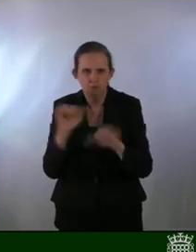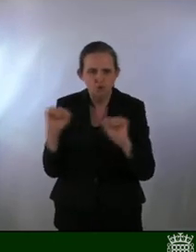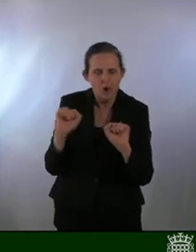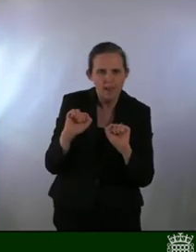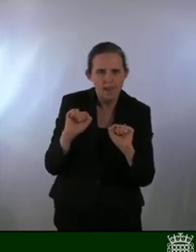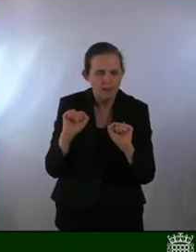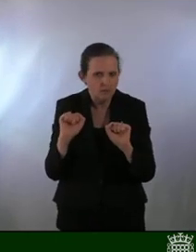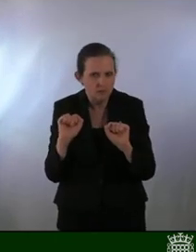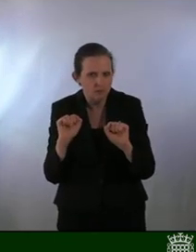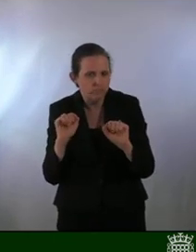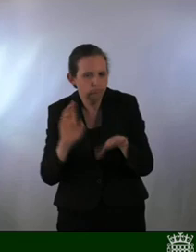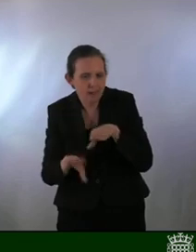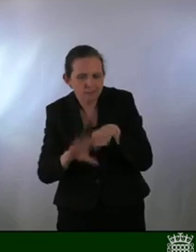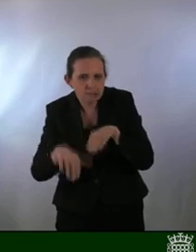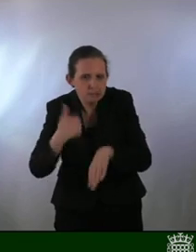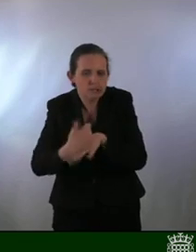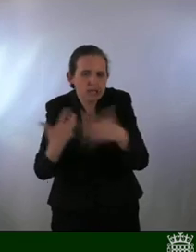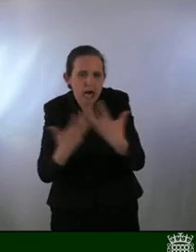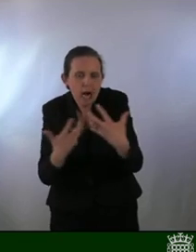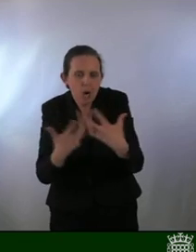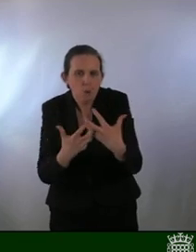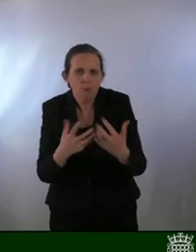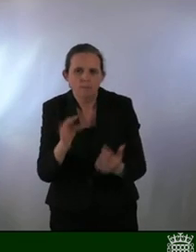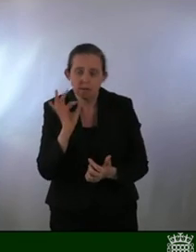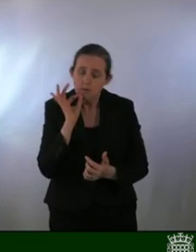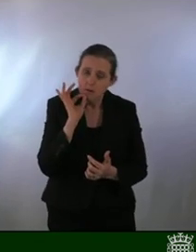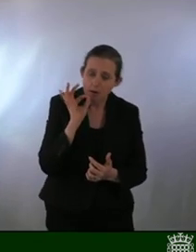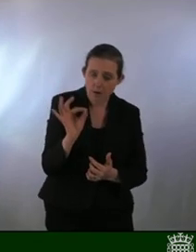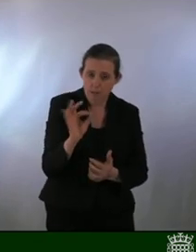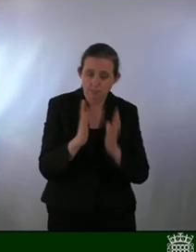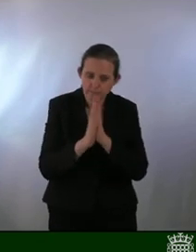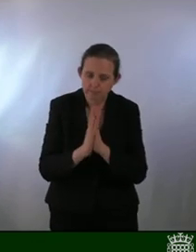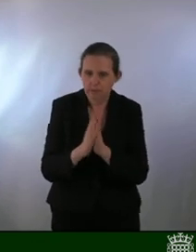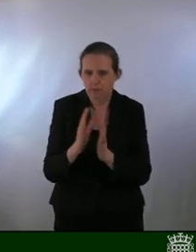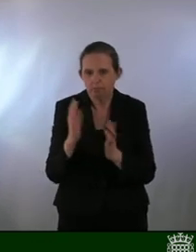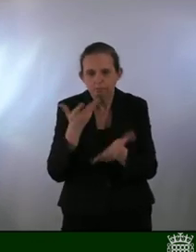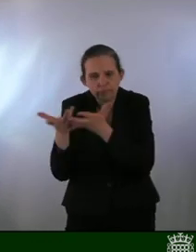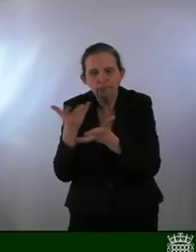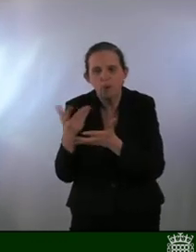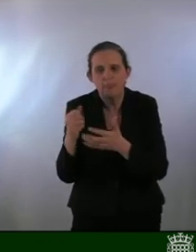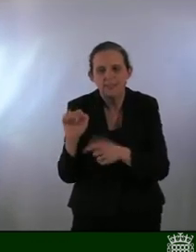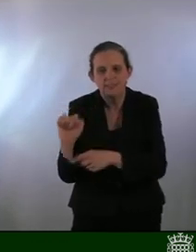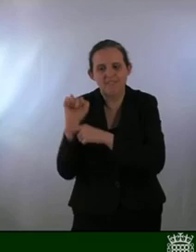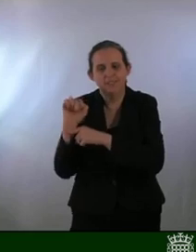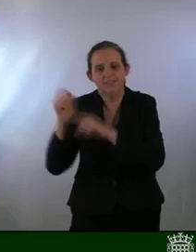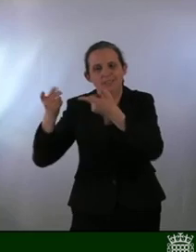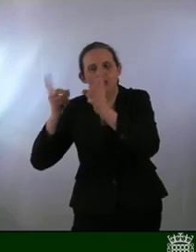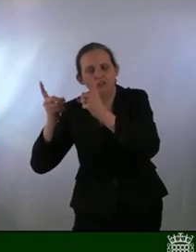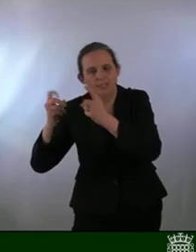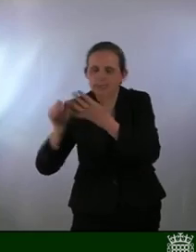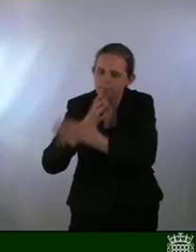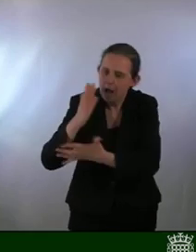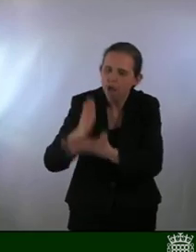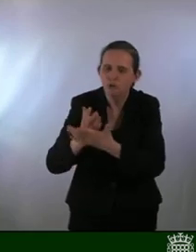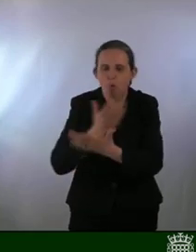been a dress rehearsal. Will the Secretary of State speak to his right honourable friend, the Secretary of State for Defence, to ensure that all necessary communication